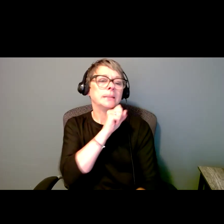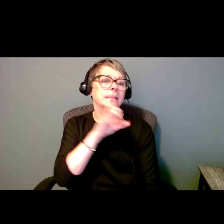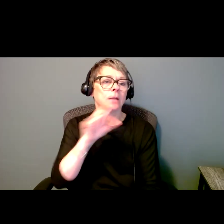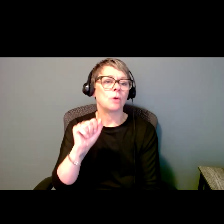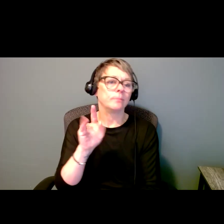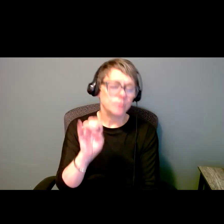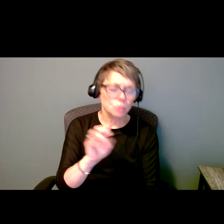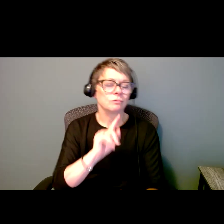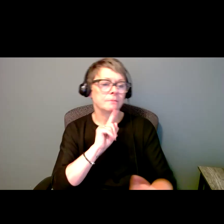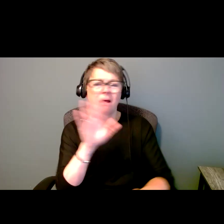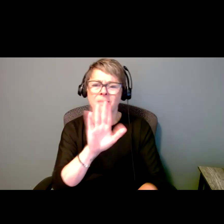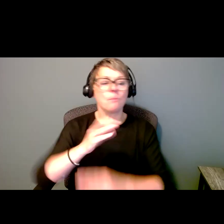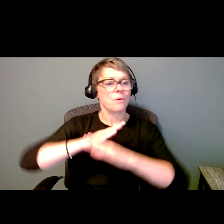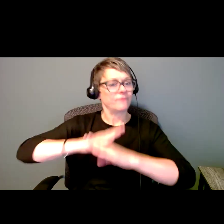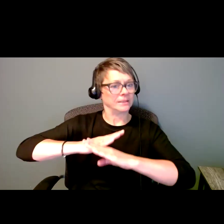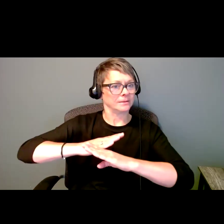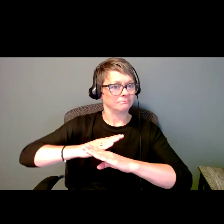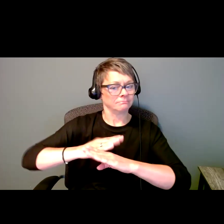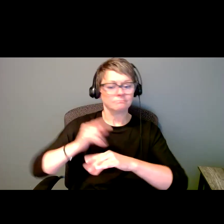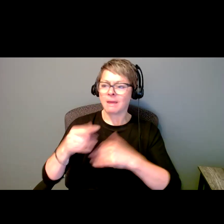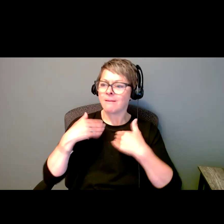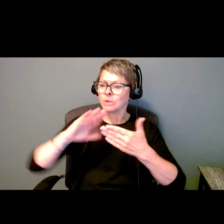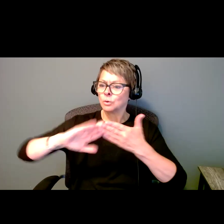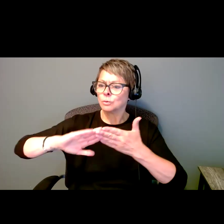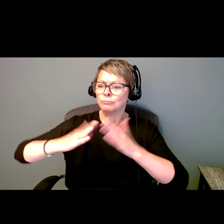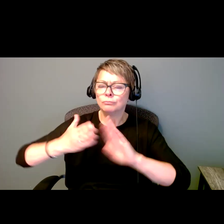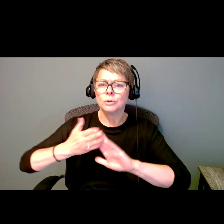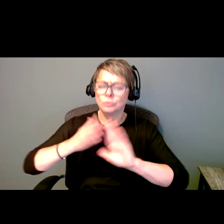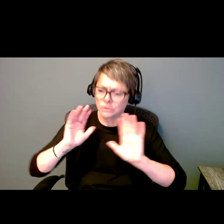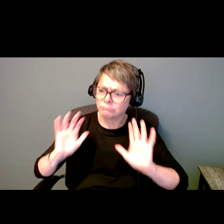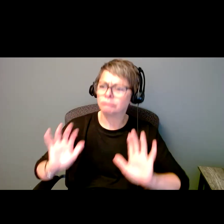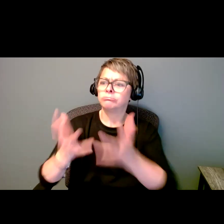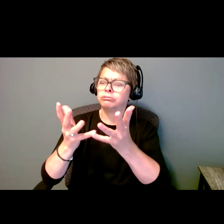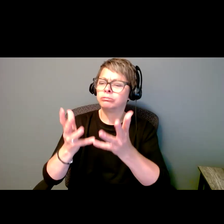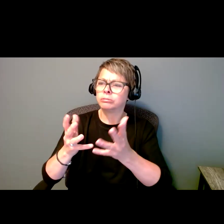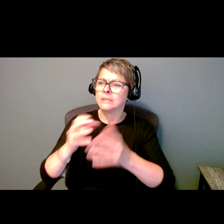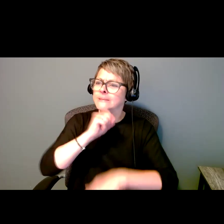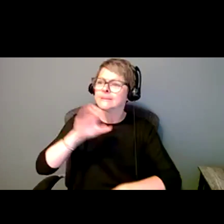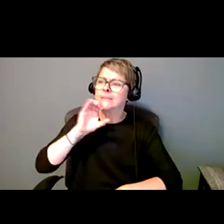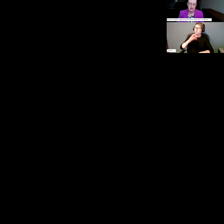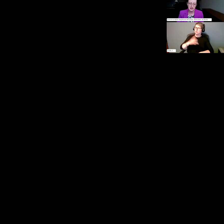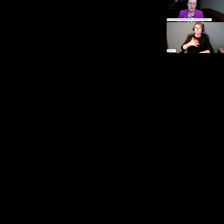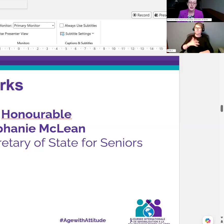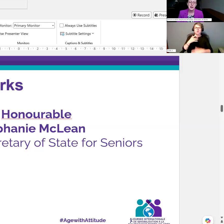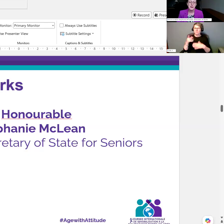it prevents it by building communities where seniors feel valued, connected, and